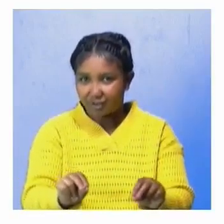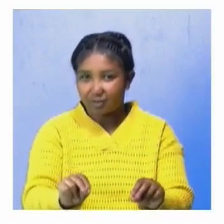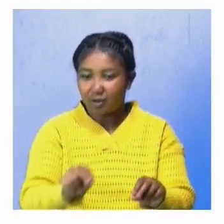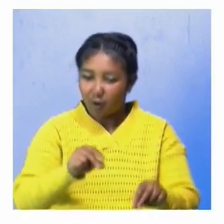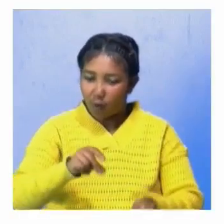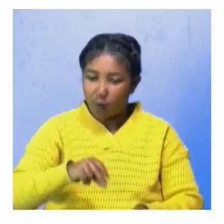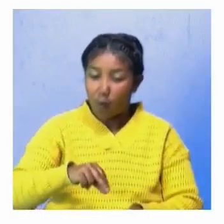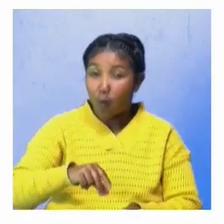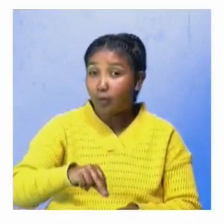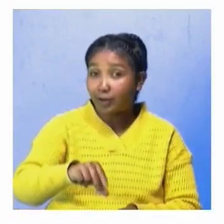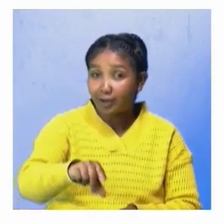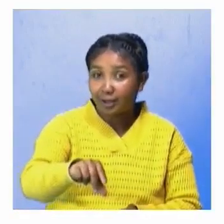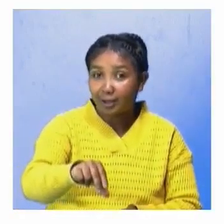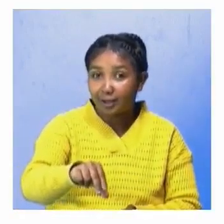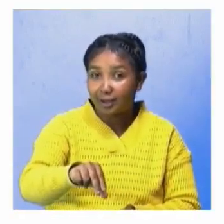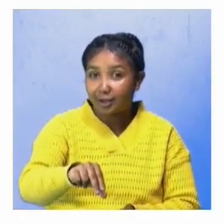walk